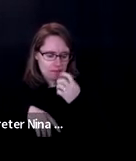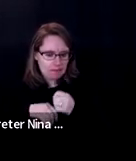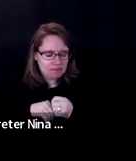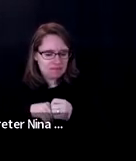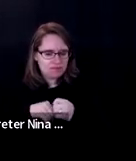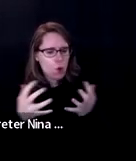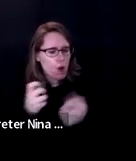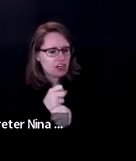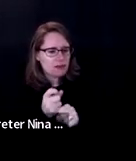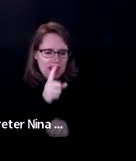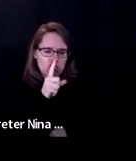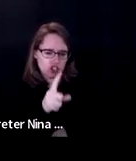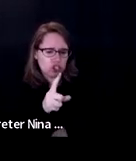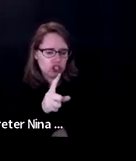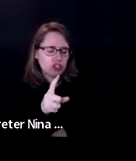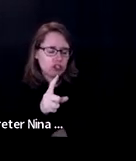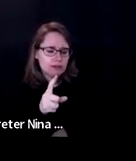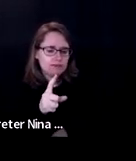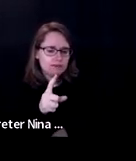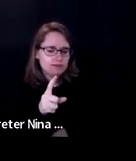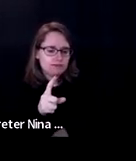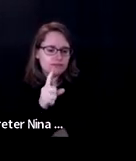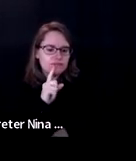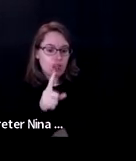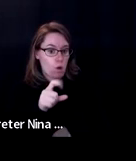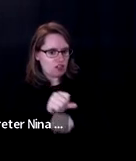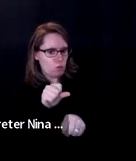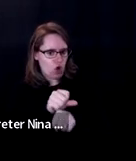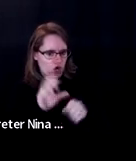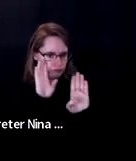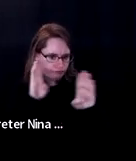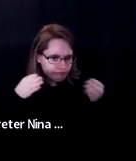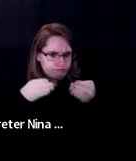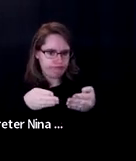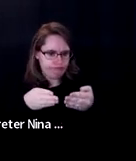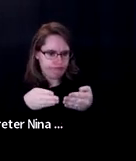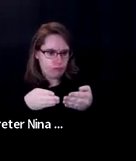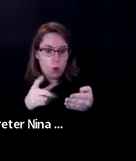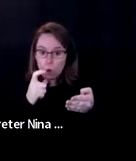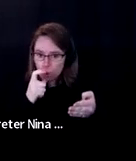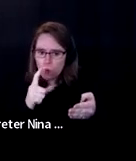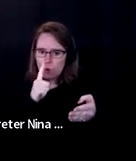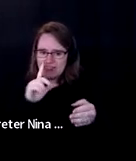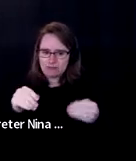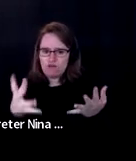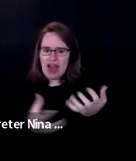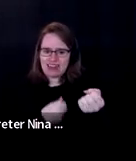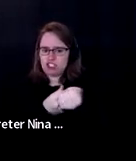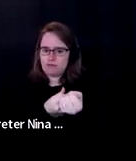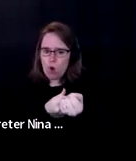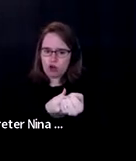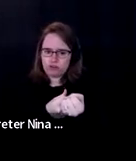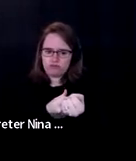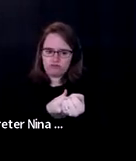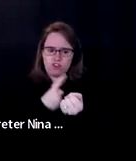was a you know, a concerted effort around who's actually providing the support for that affordable and